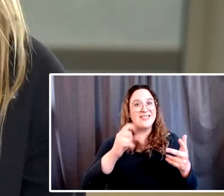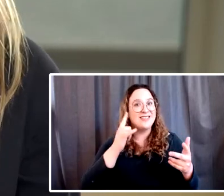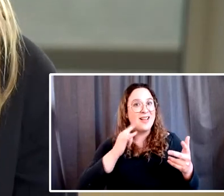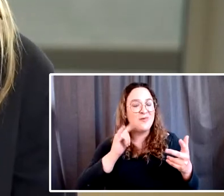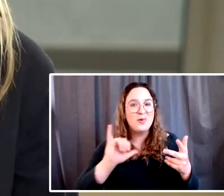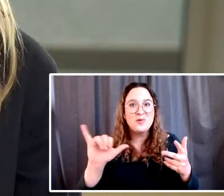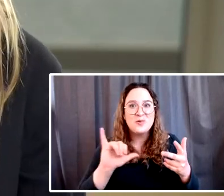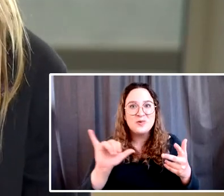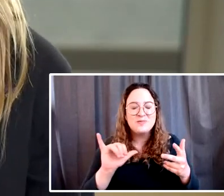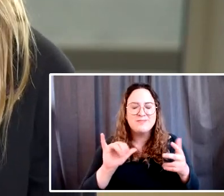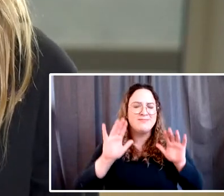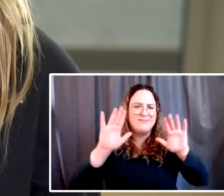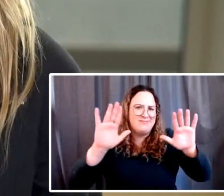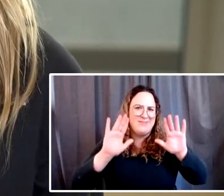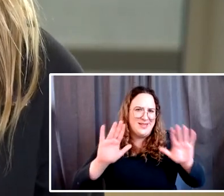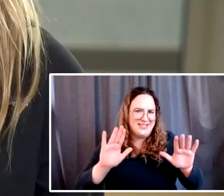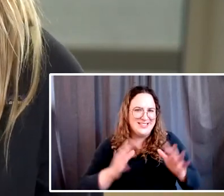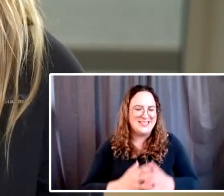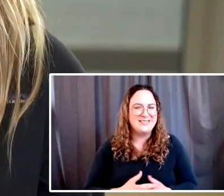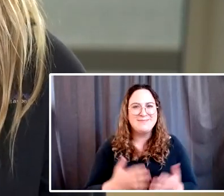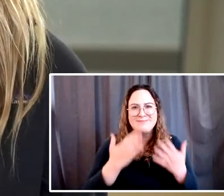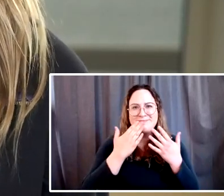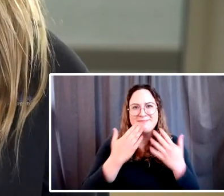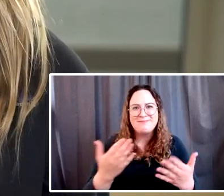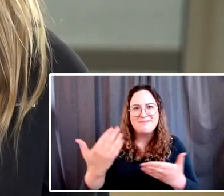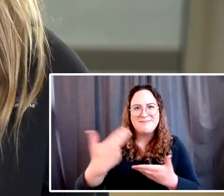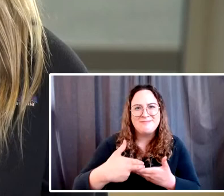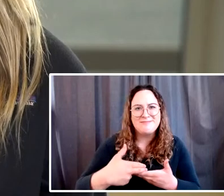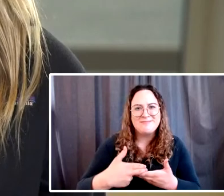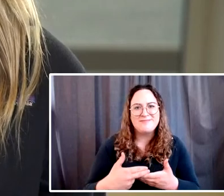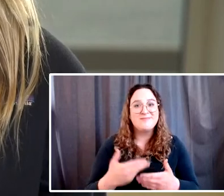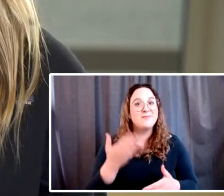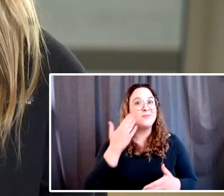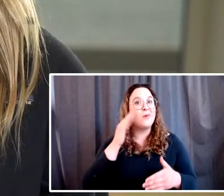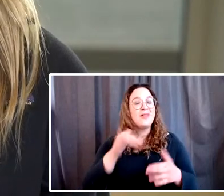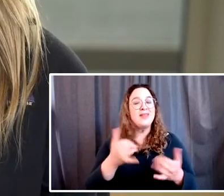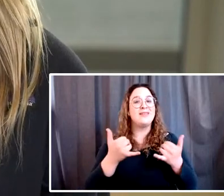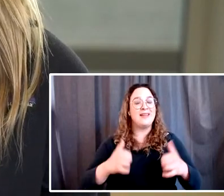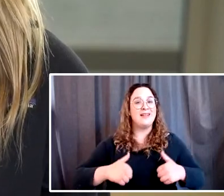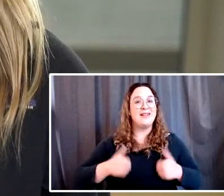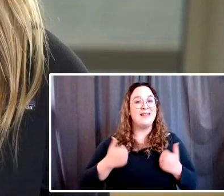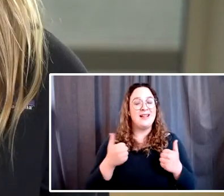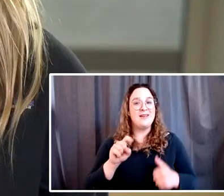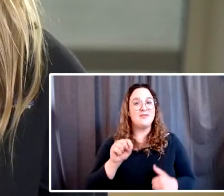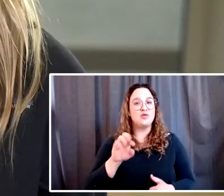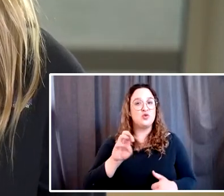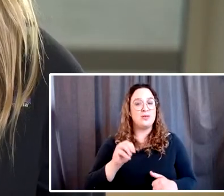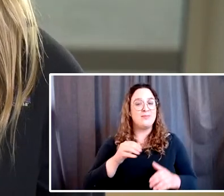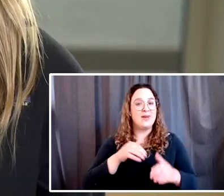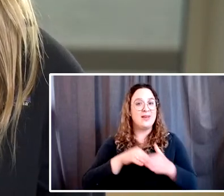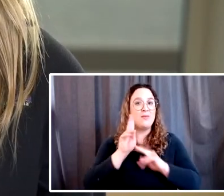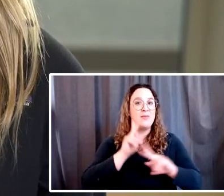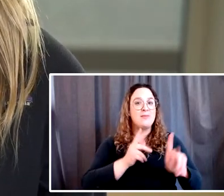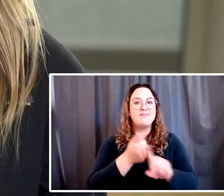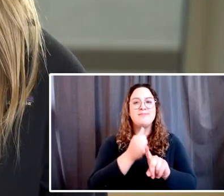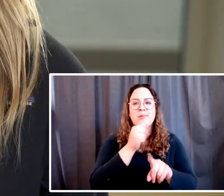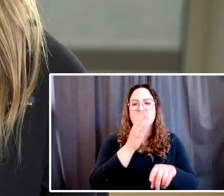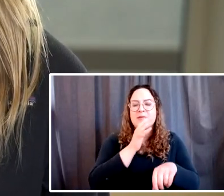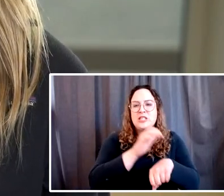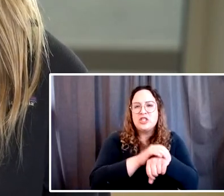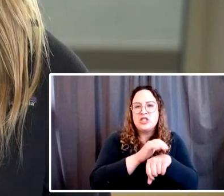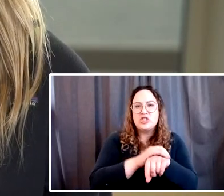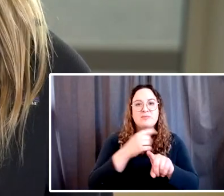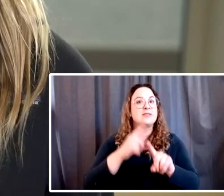Fantastic. Just a quick heads up, our live stream today is accessible to non-English speakers as well as deaf and hard of